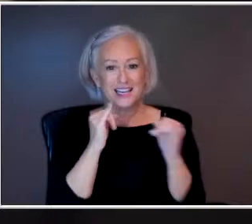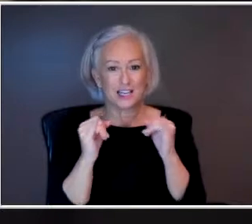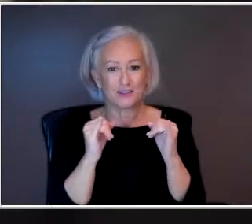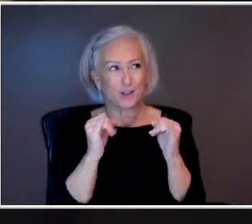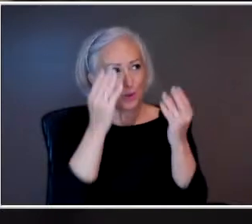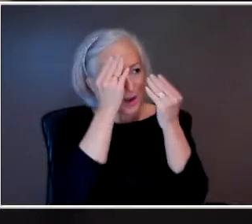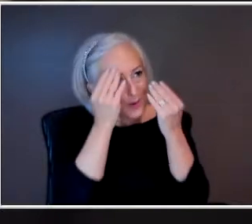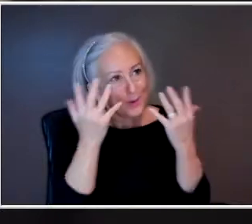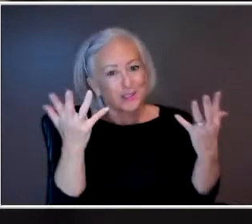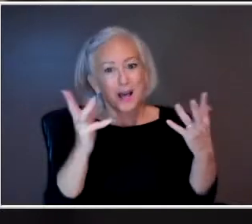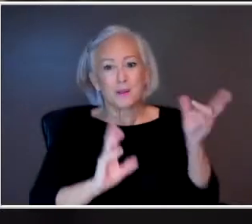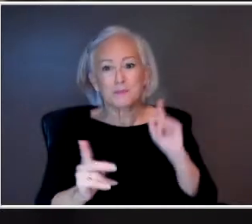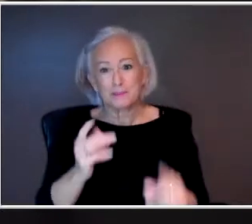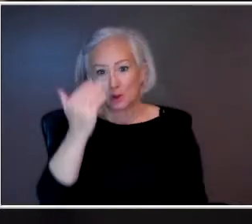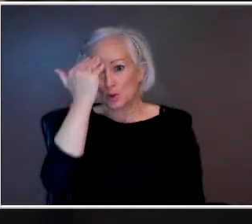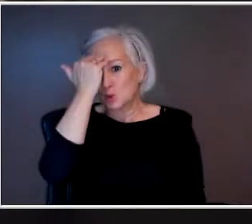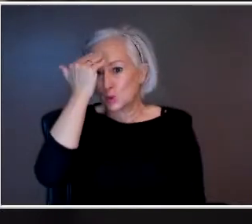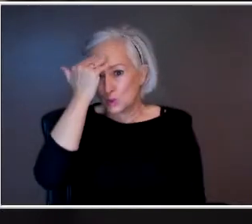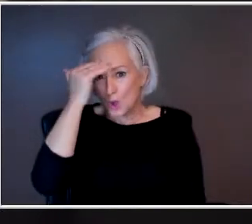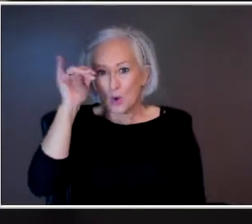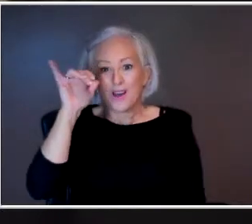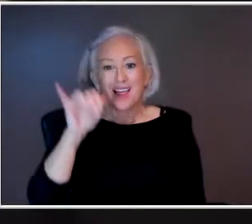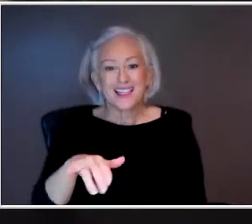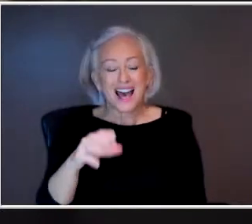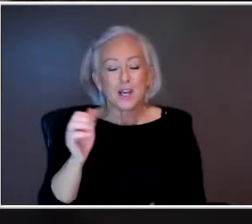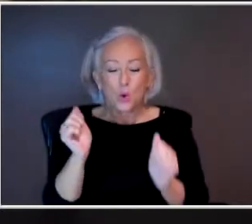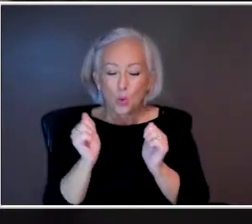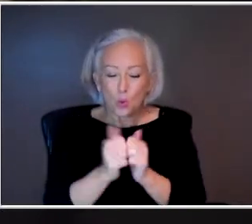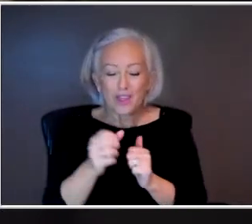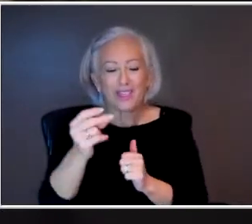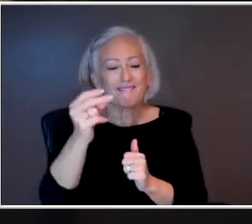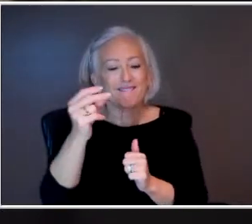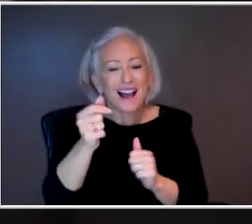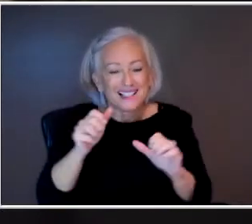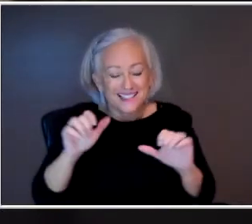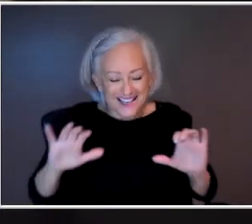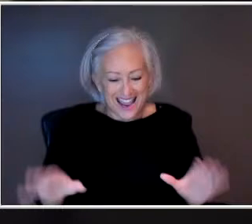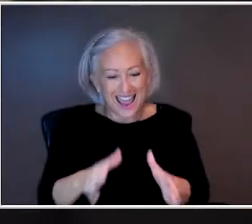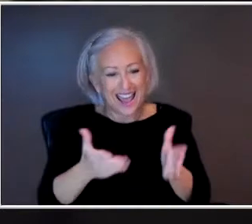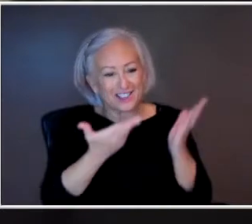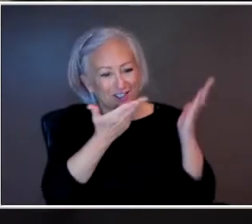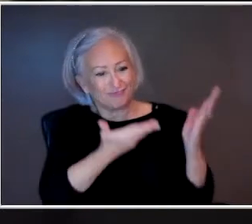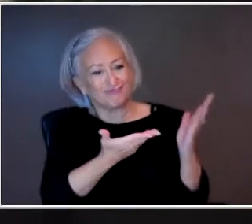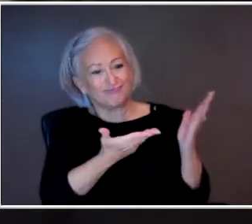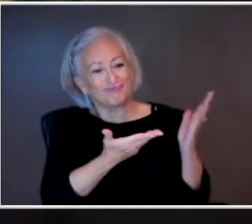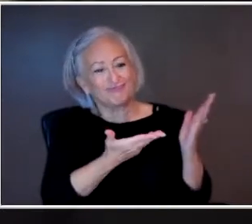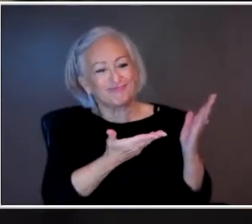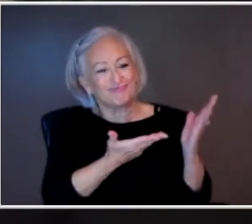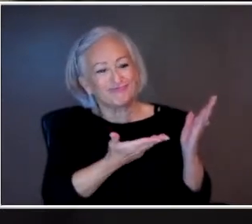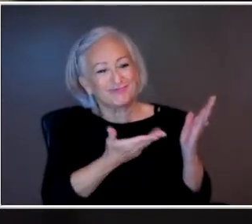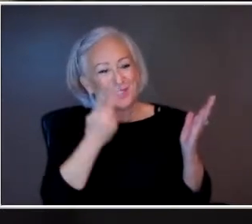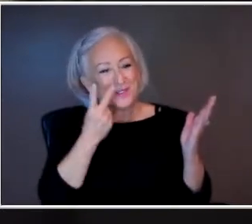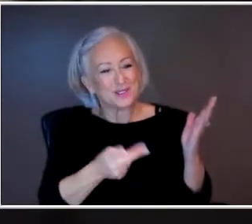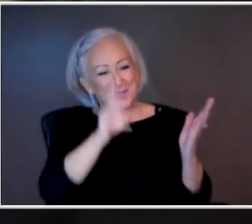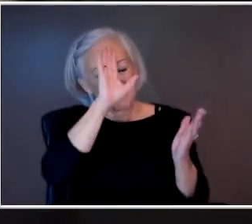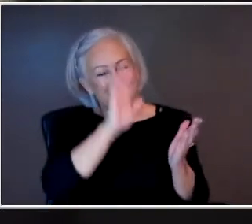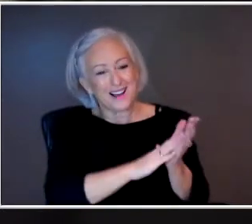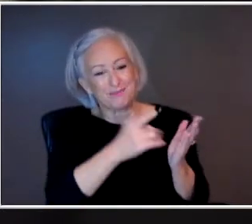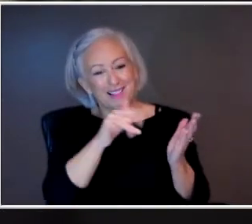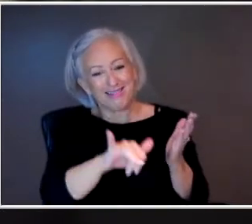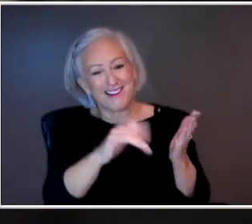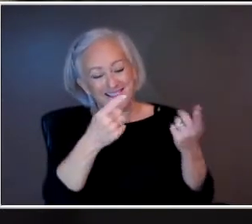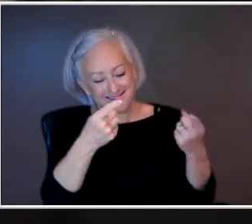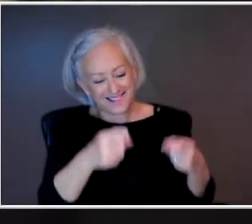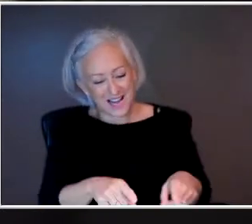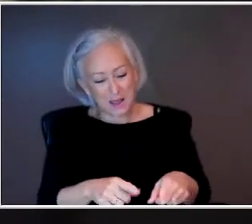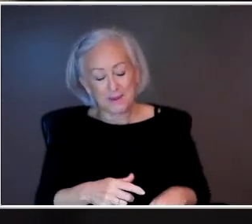can see that with quick action, this is, you know, what literally can happen. It's like you can get, I was